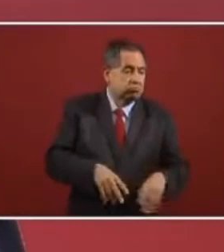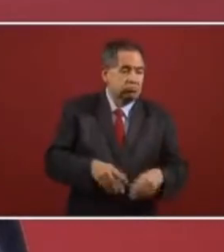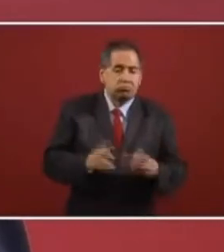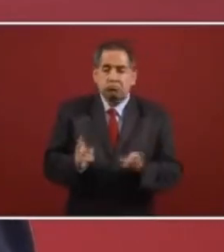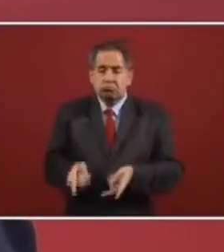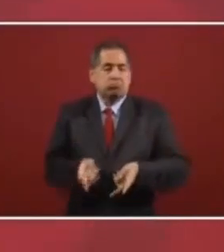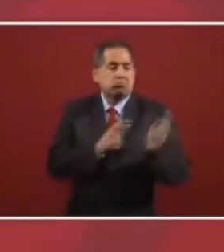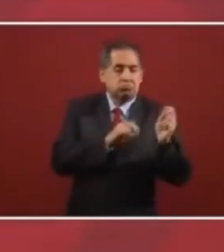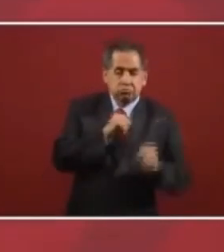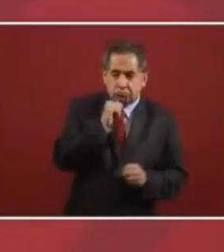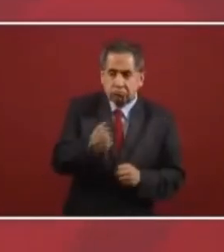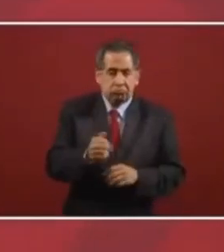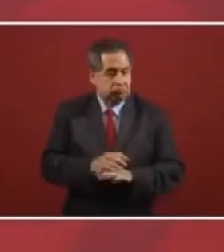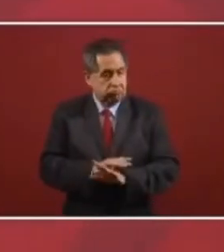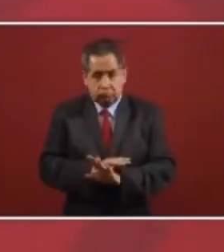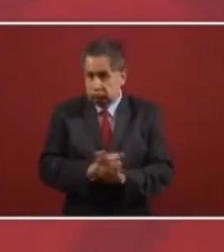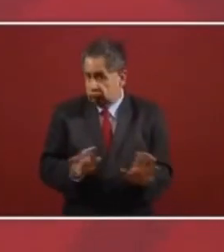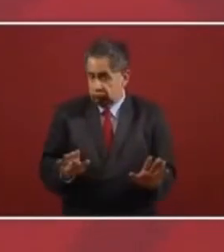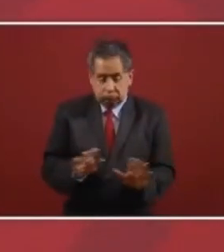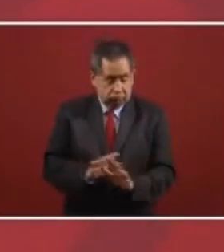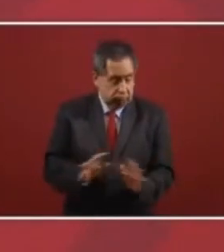stealing,